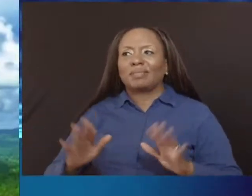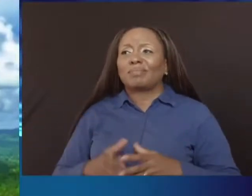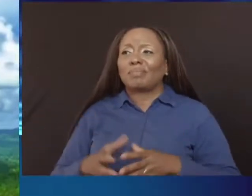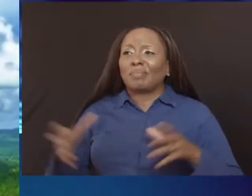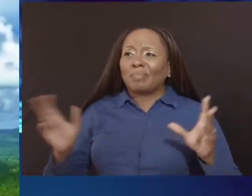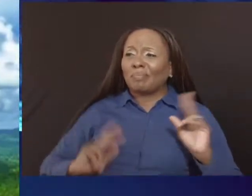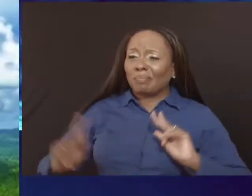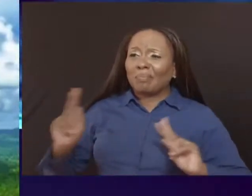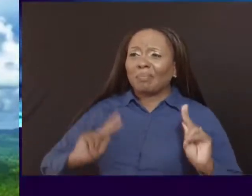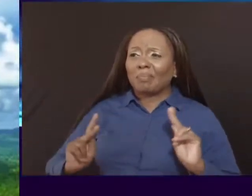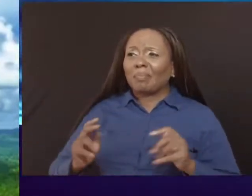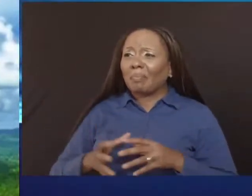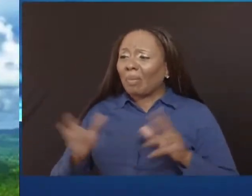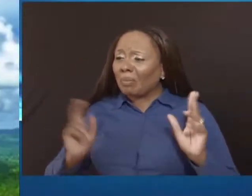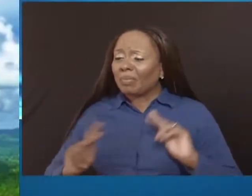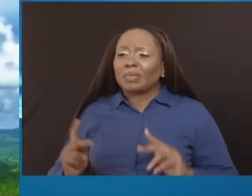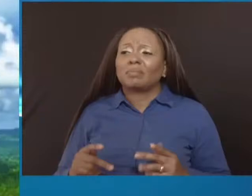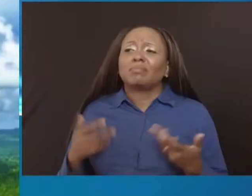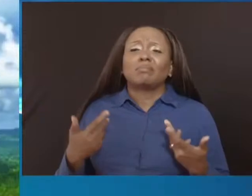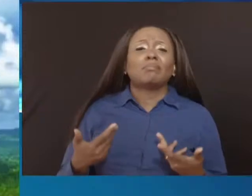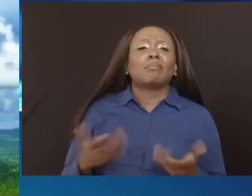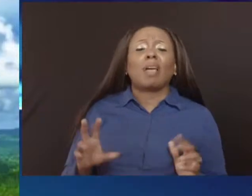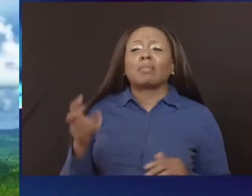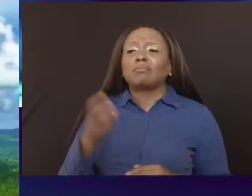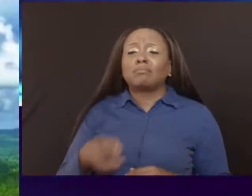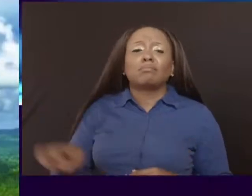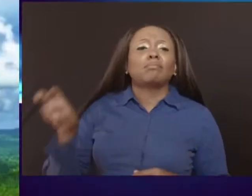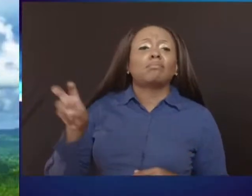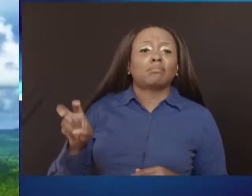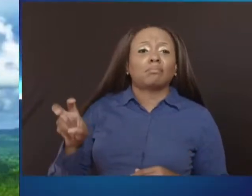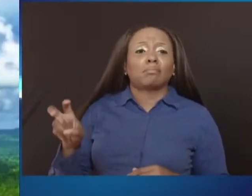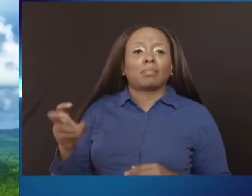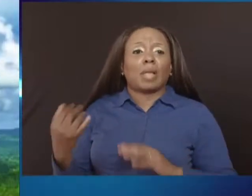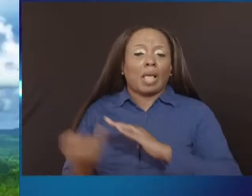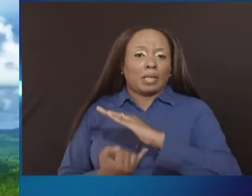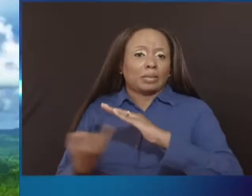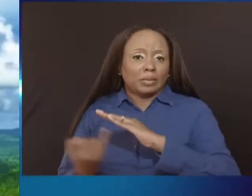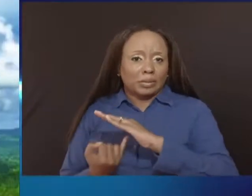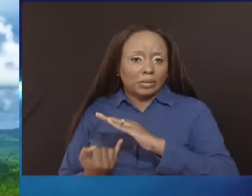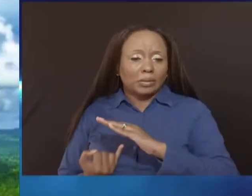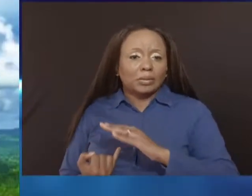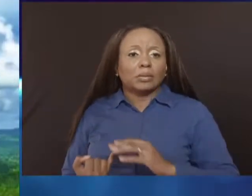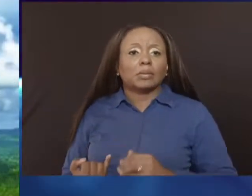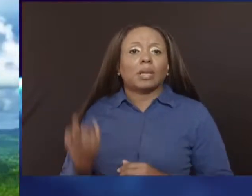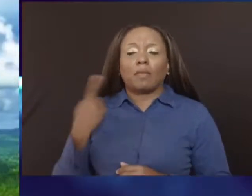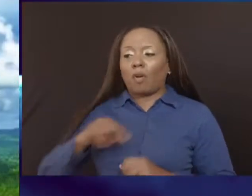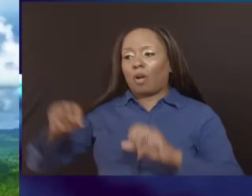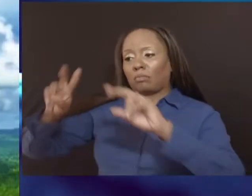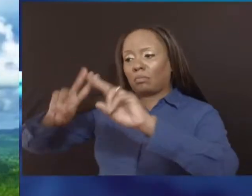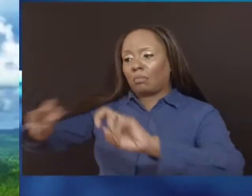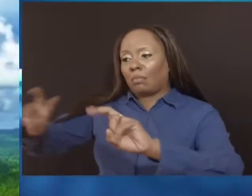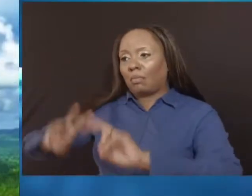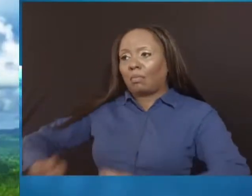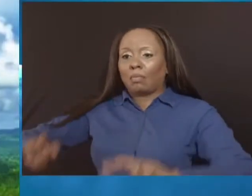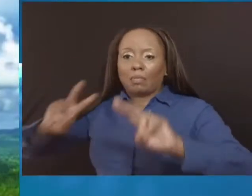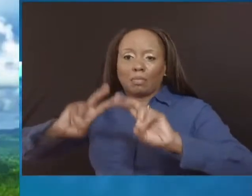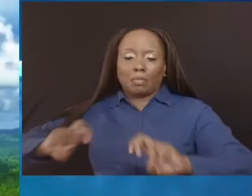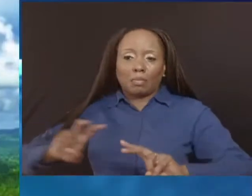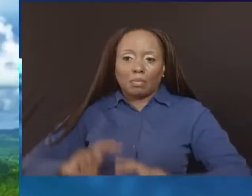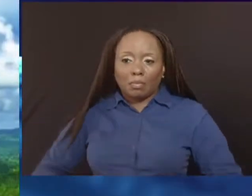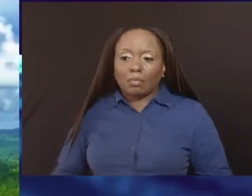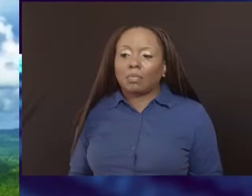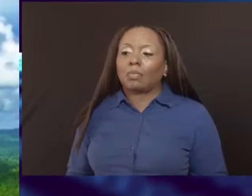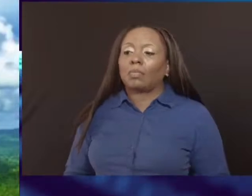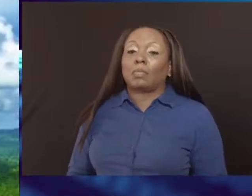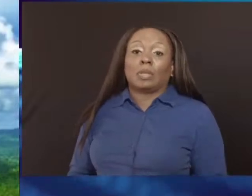quite a number of persons who have already been transported to that facility to be formally assessed. They're either